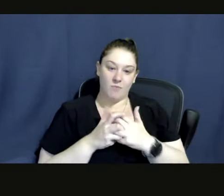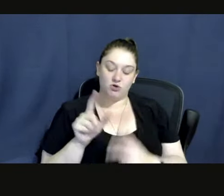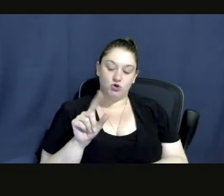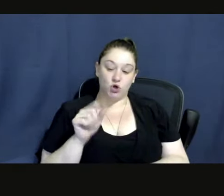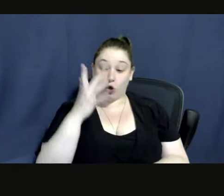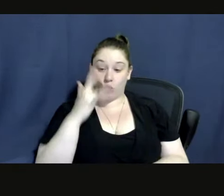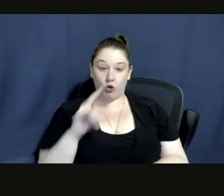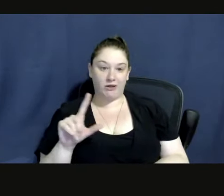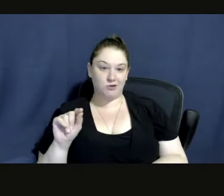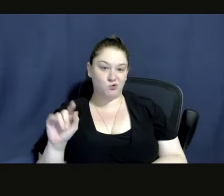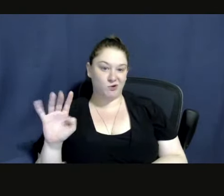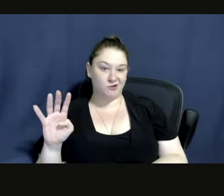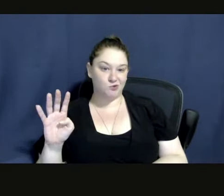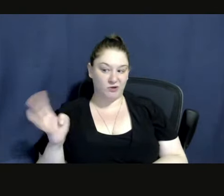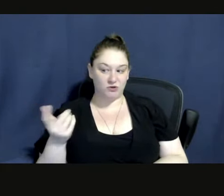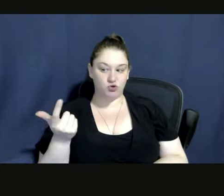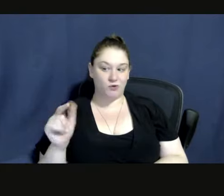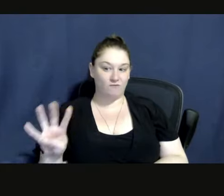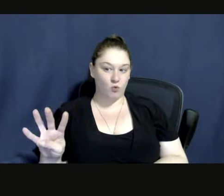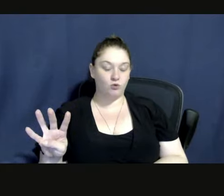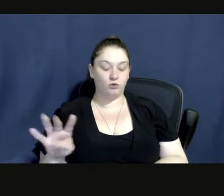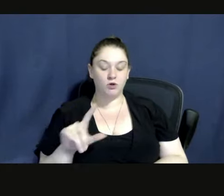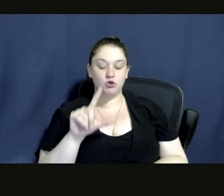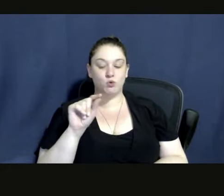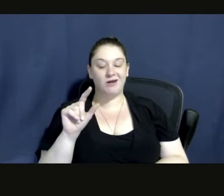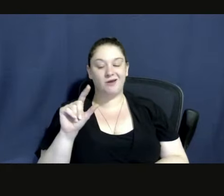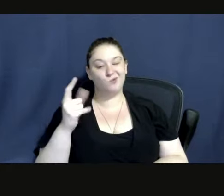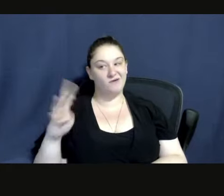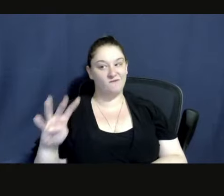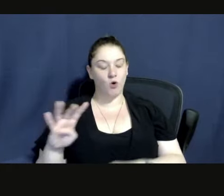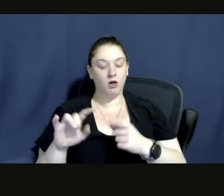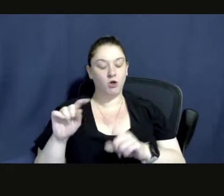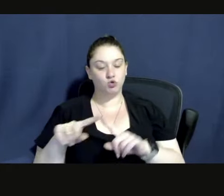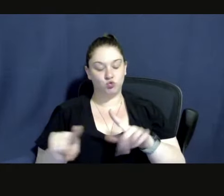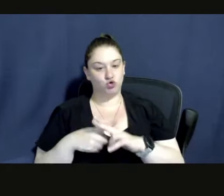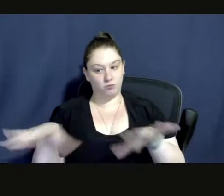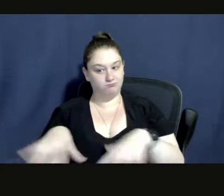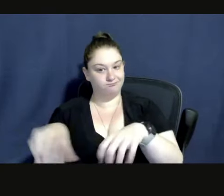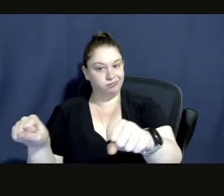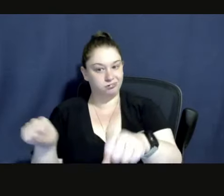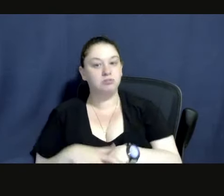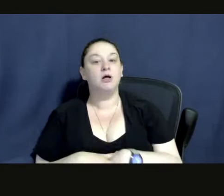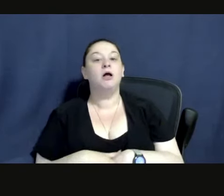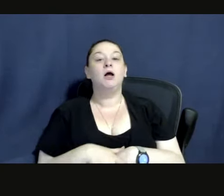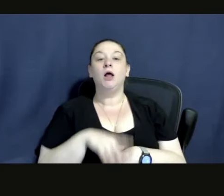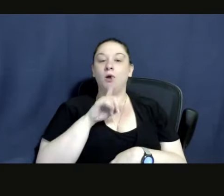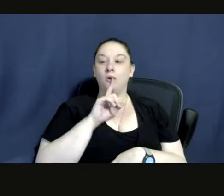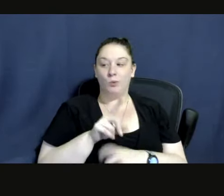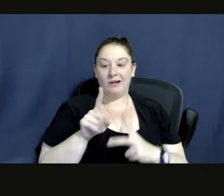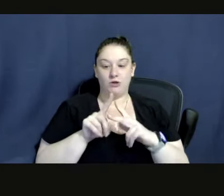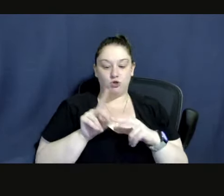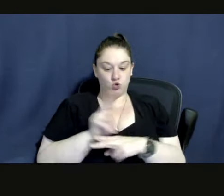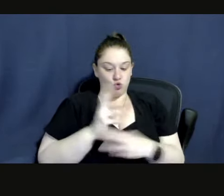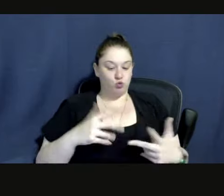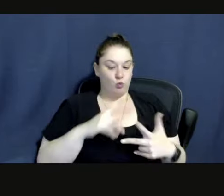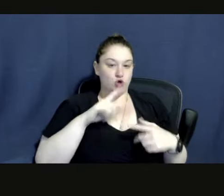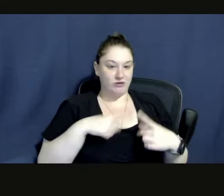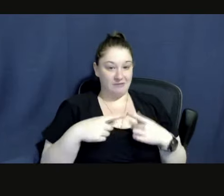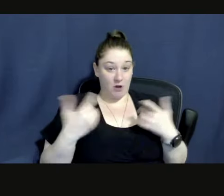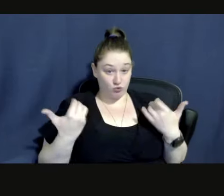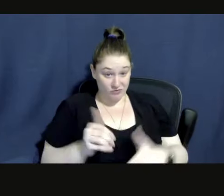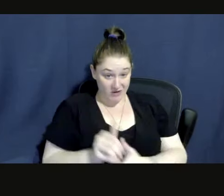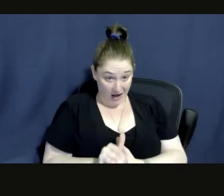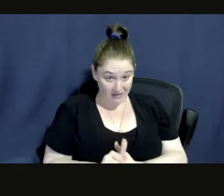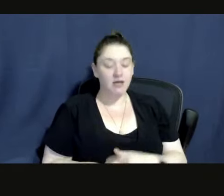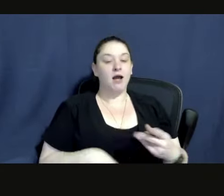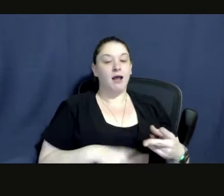2024, and that we use this work that we're starting this evening to help direct the 2025 budget, which we would adopt